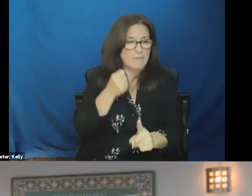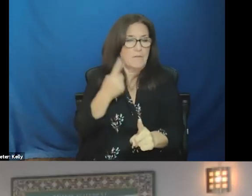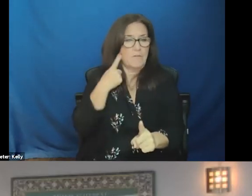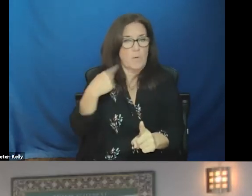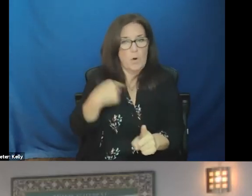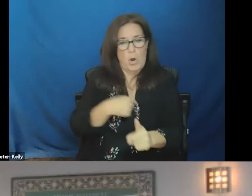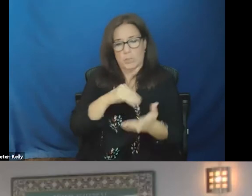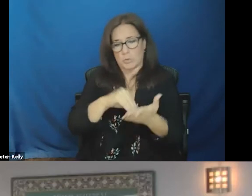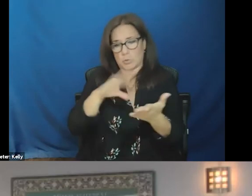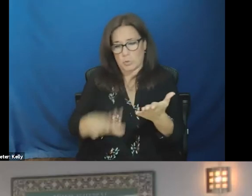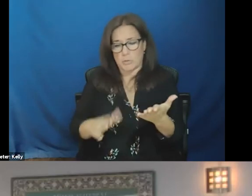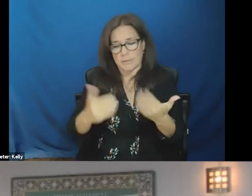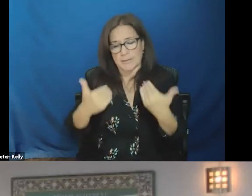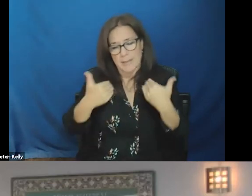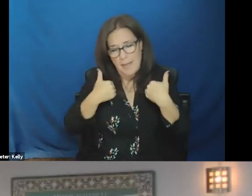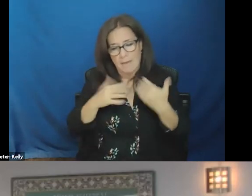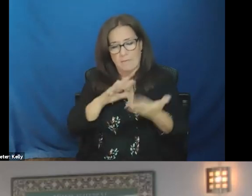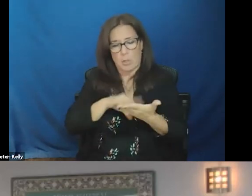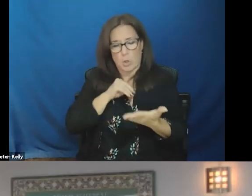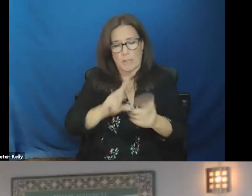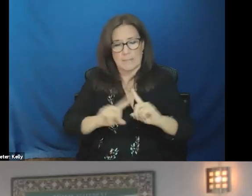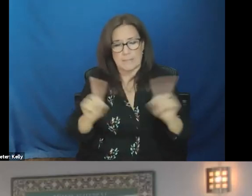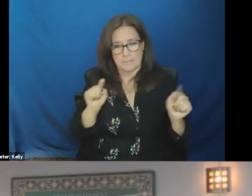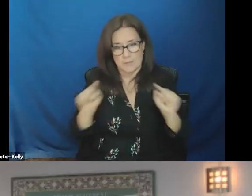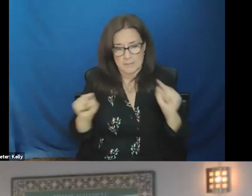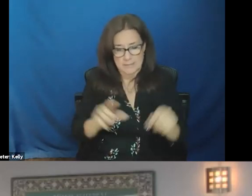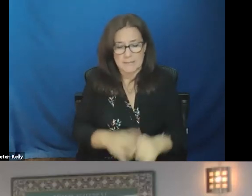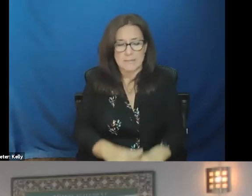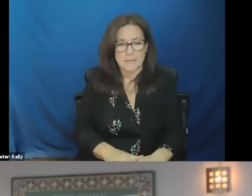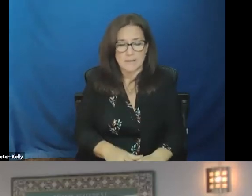with learning differences. They are